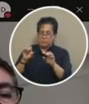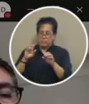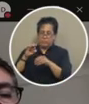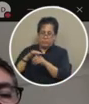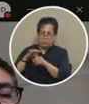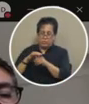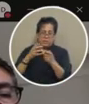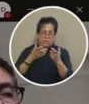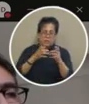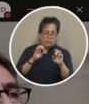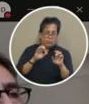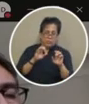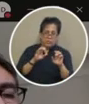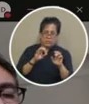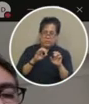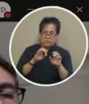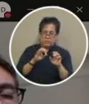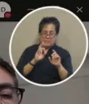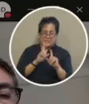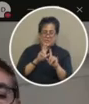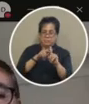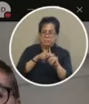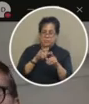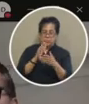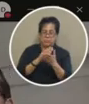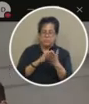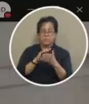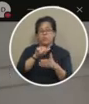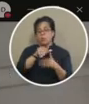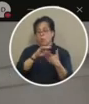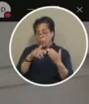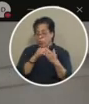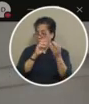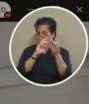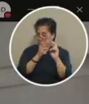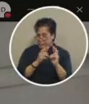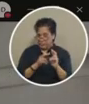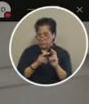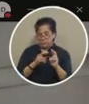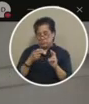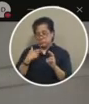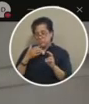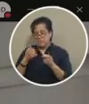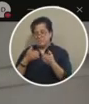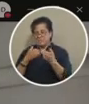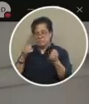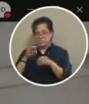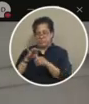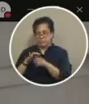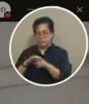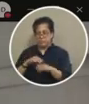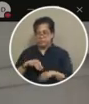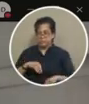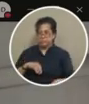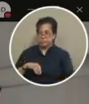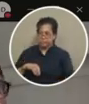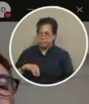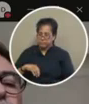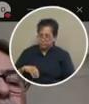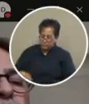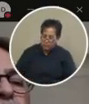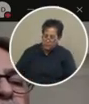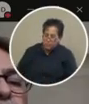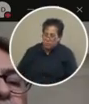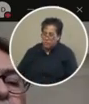vote? I don't want this to be submitted as part of all the revisions. I want a separate vote for this item. Well, you can handle that tomorrow, but in